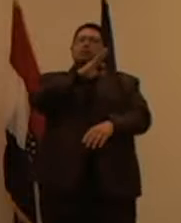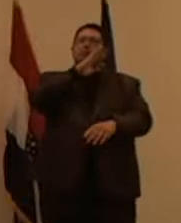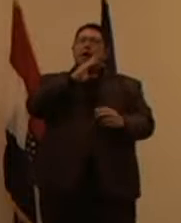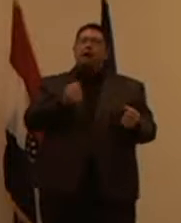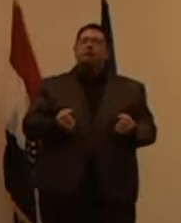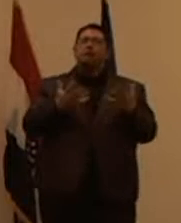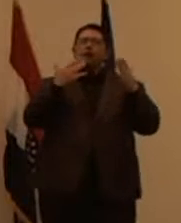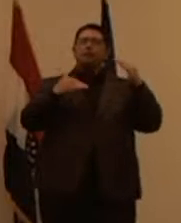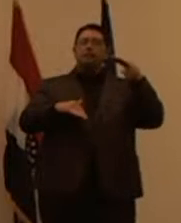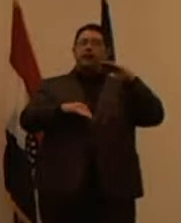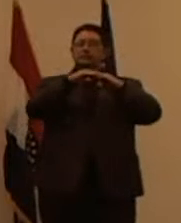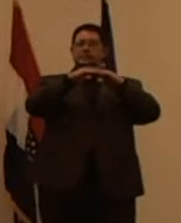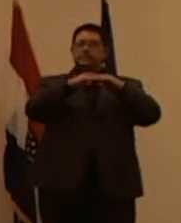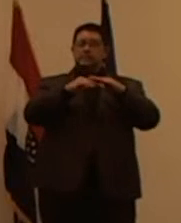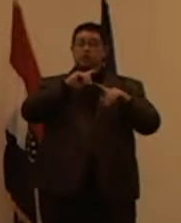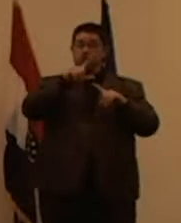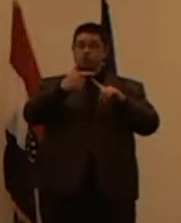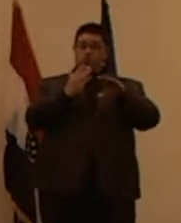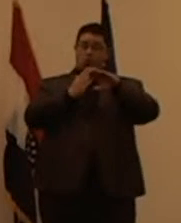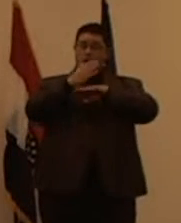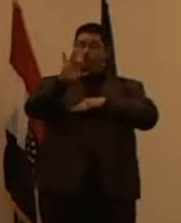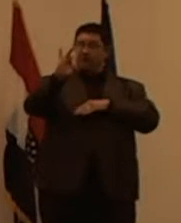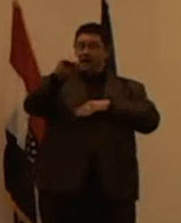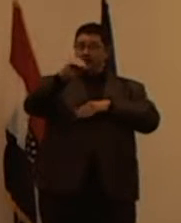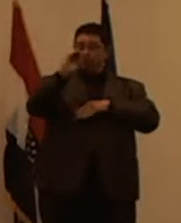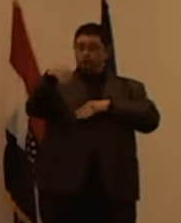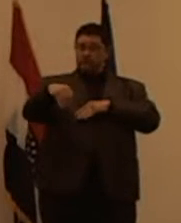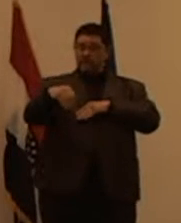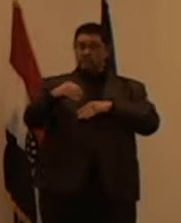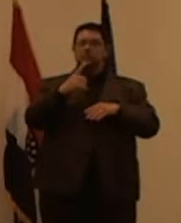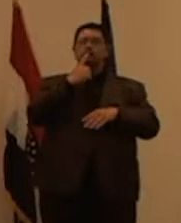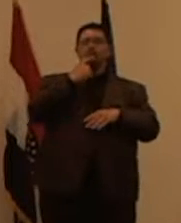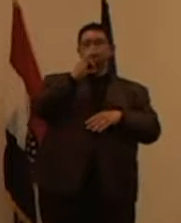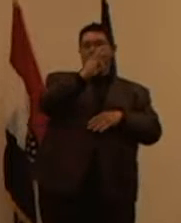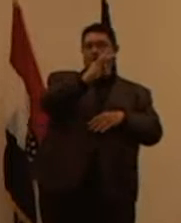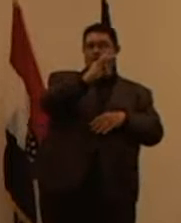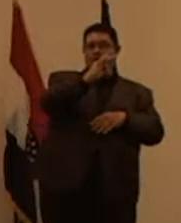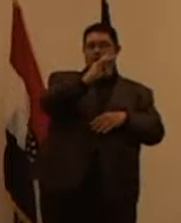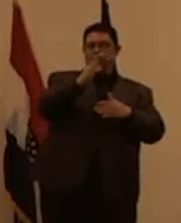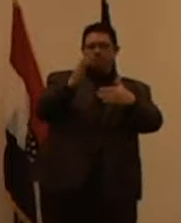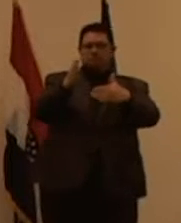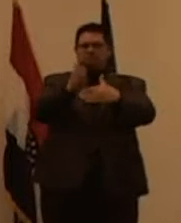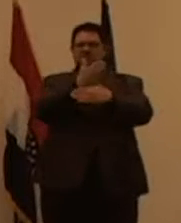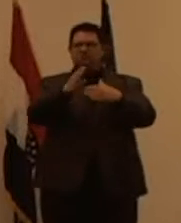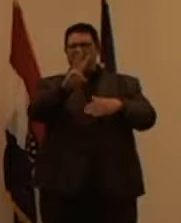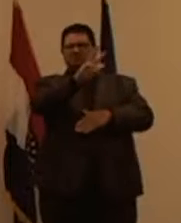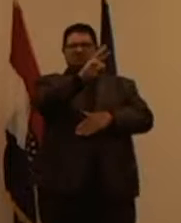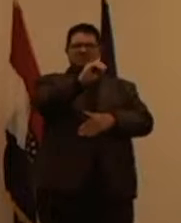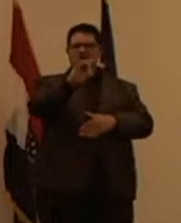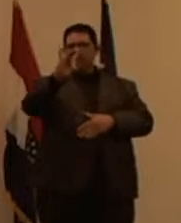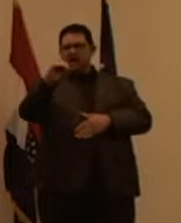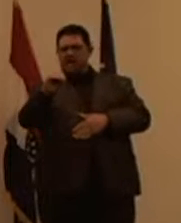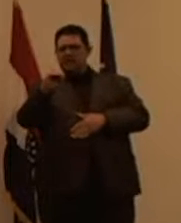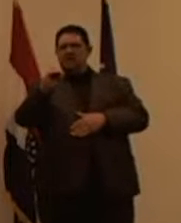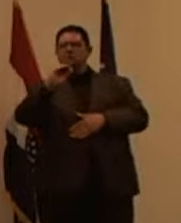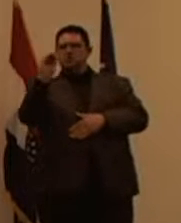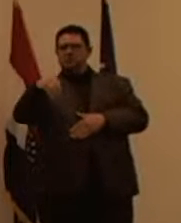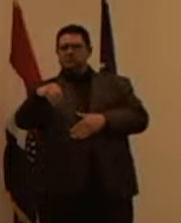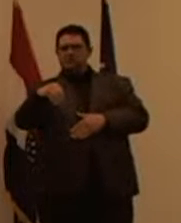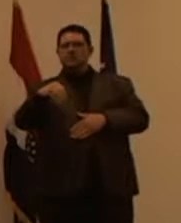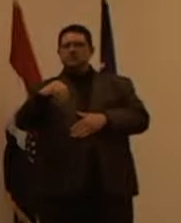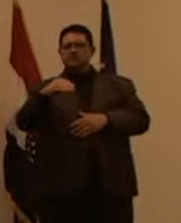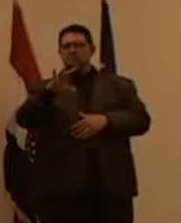are over 80% of our bed capacity, there will be a red dot. When we are between 60 and 80%, you will see a yellow